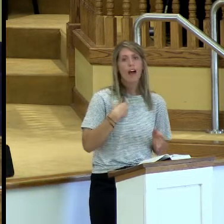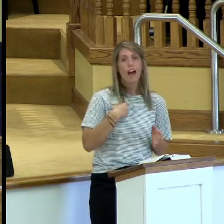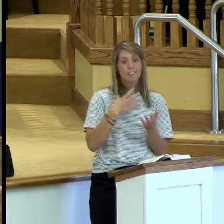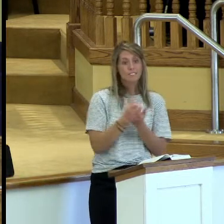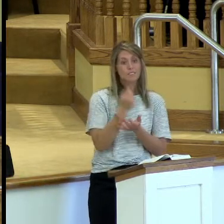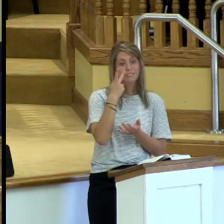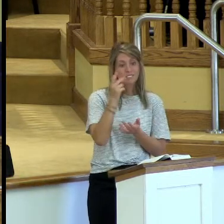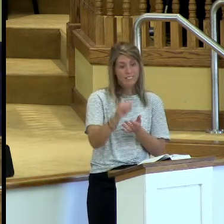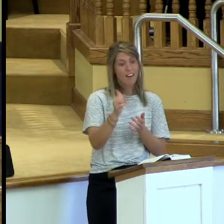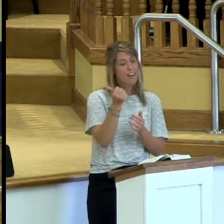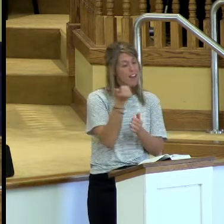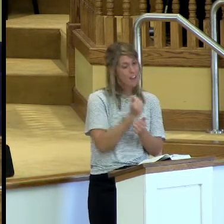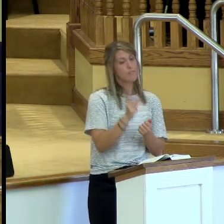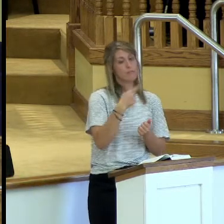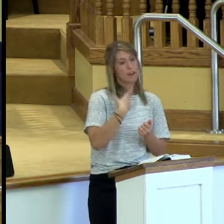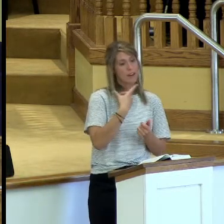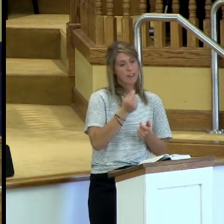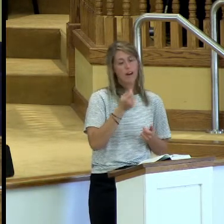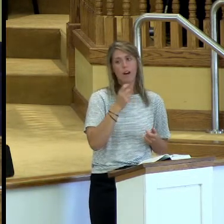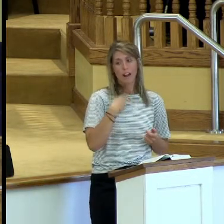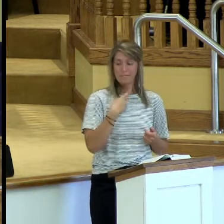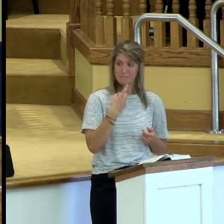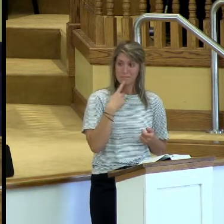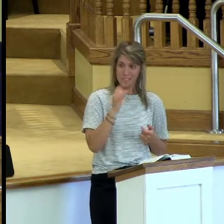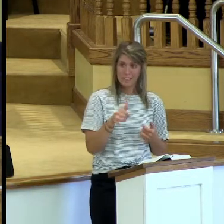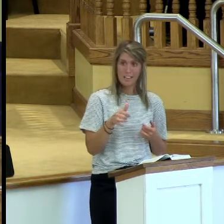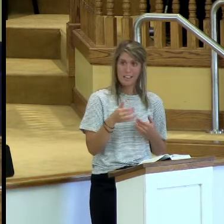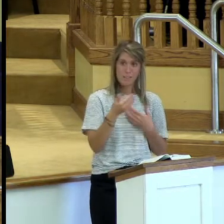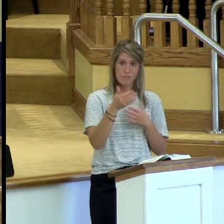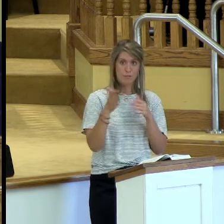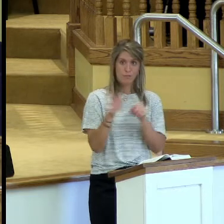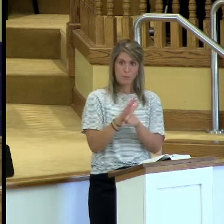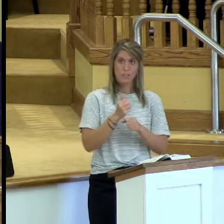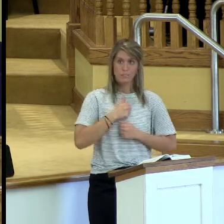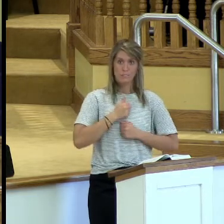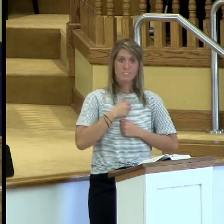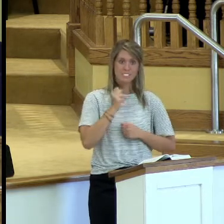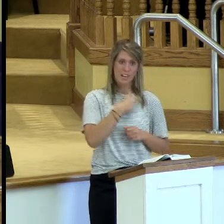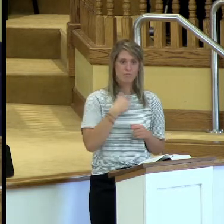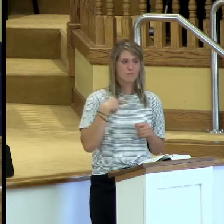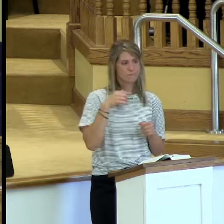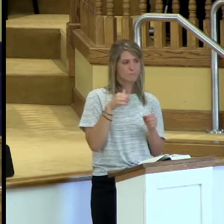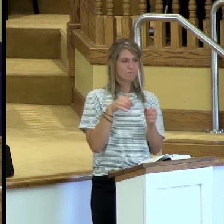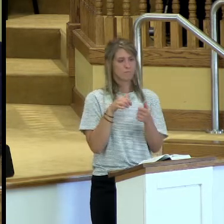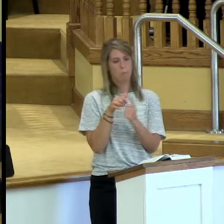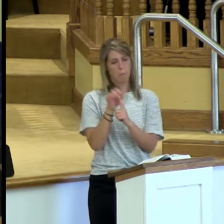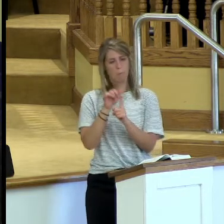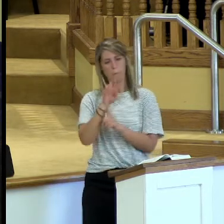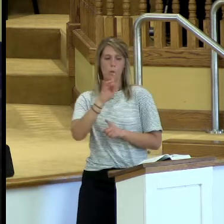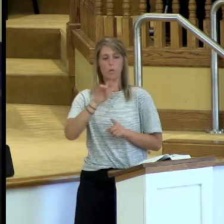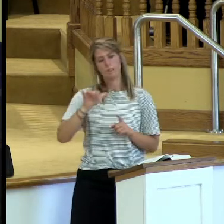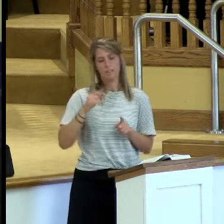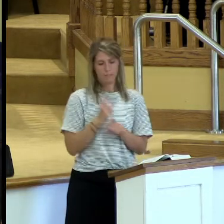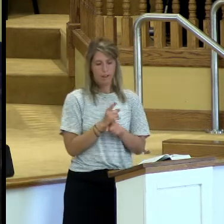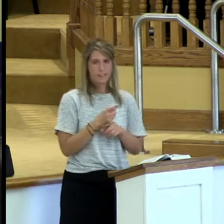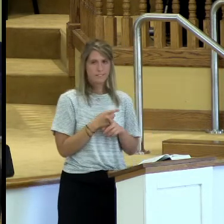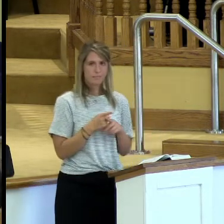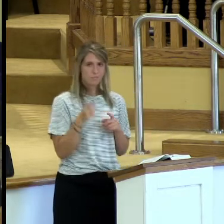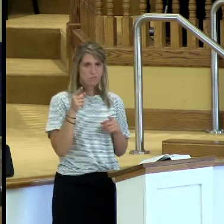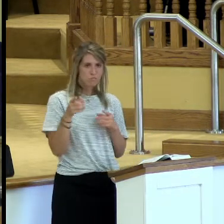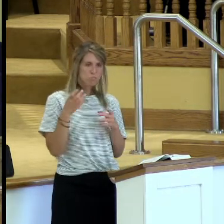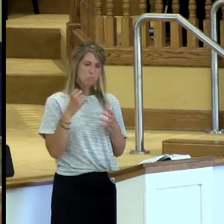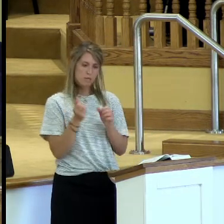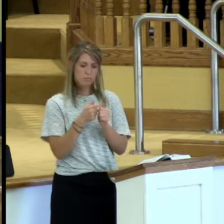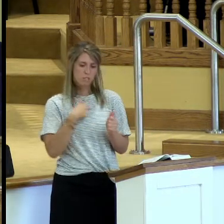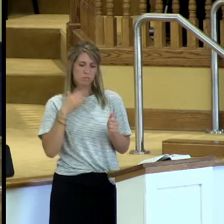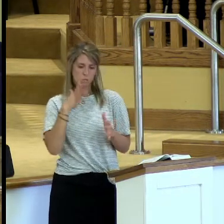get to see that everywhere I go. And I'm like, man, yeah, I said it in a room full of veterans. Yeah, we're bullies. We are. What happens? You mess